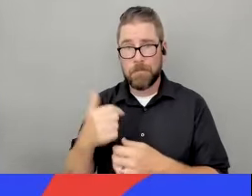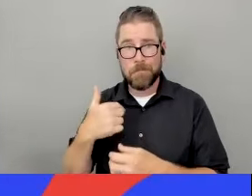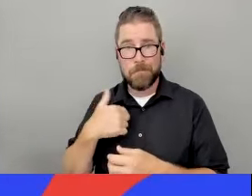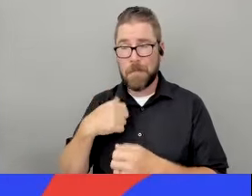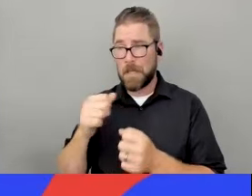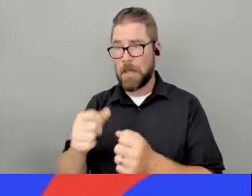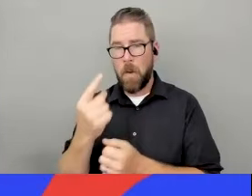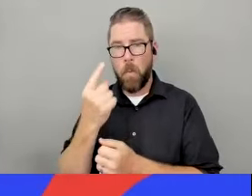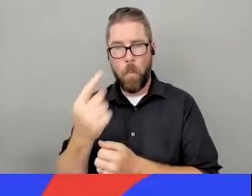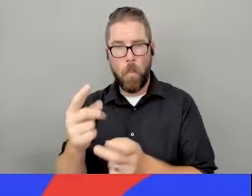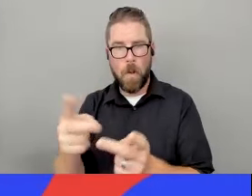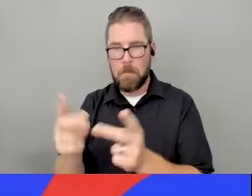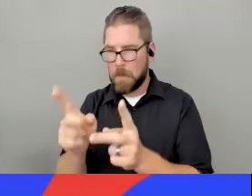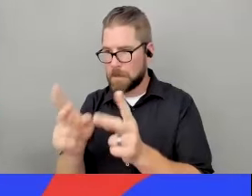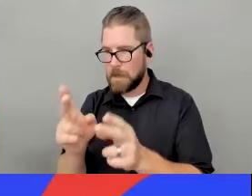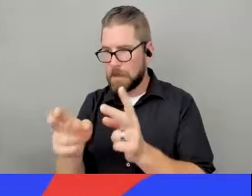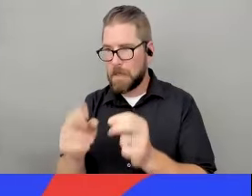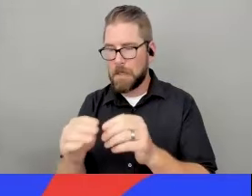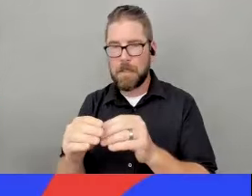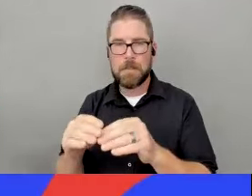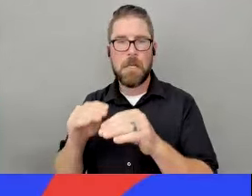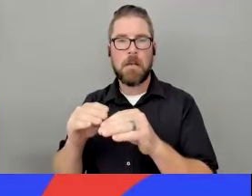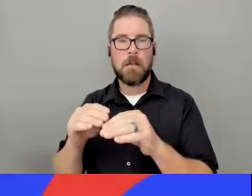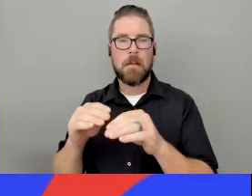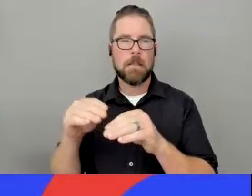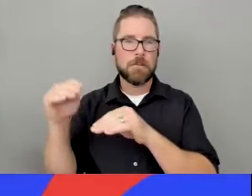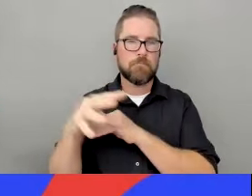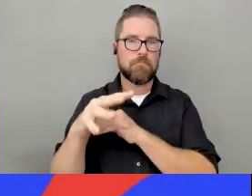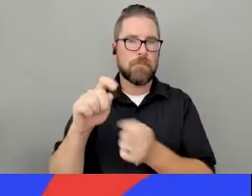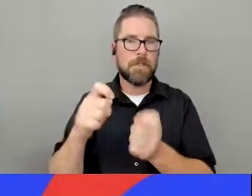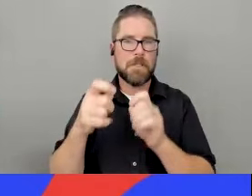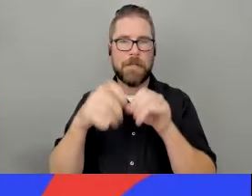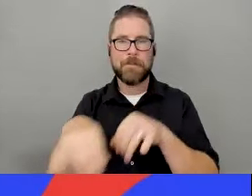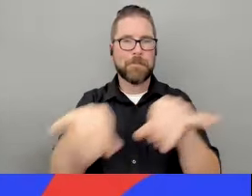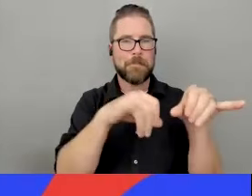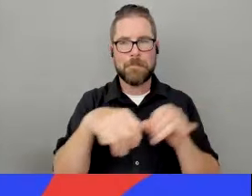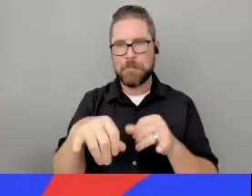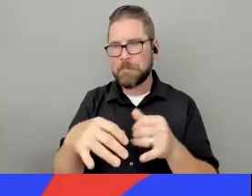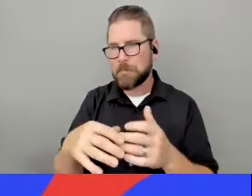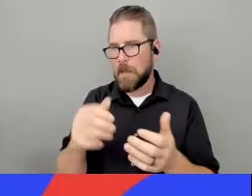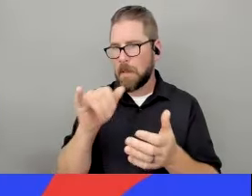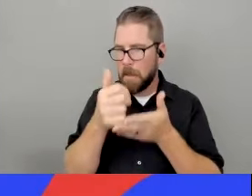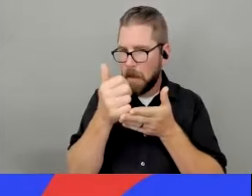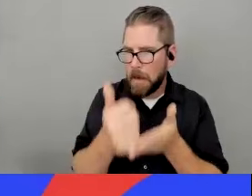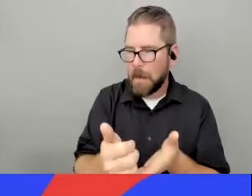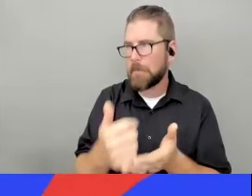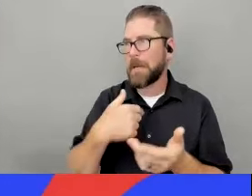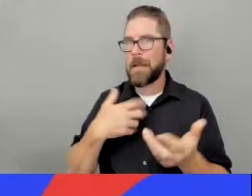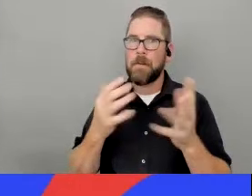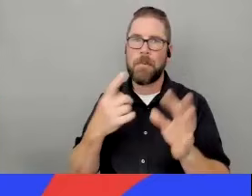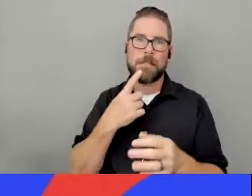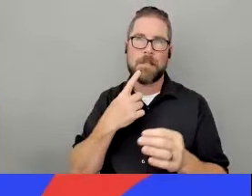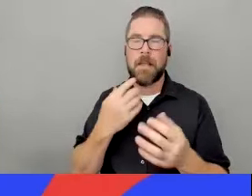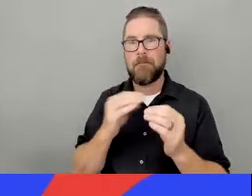convenient for instructors to have a little bit of control and, I don't want to say fix things, but I have to fix my things all the time. So I'm